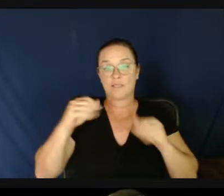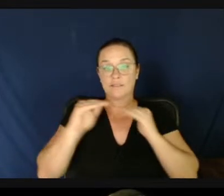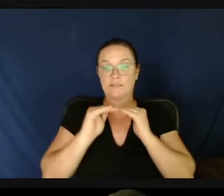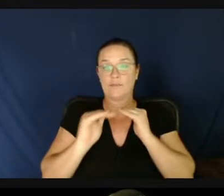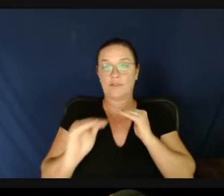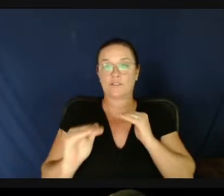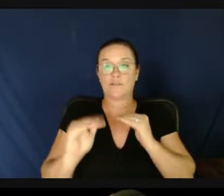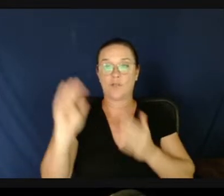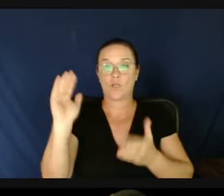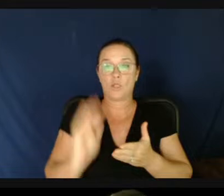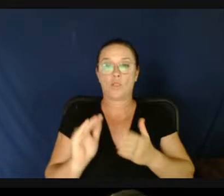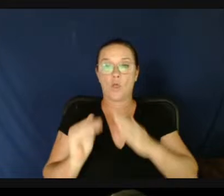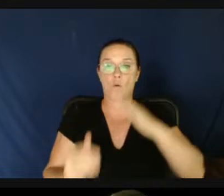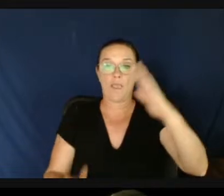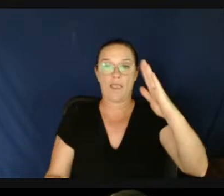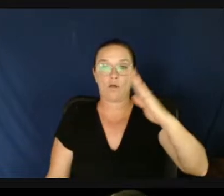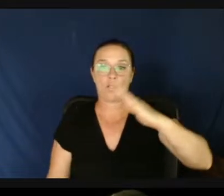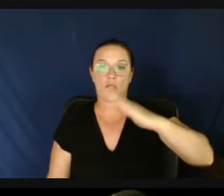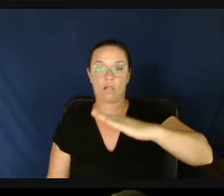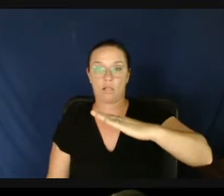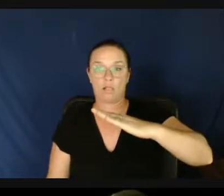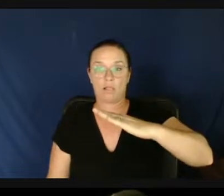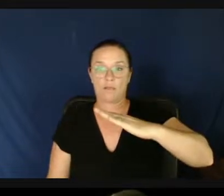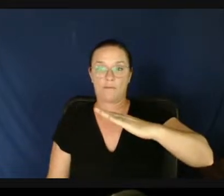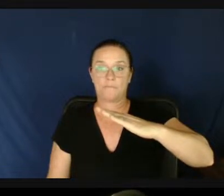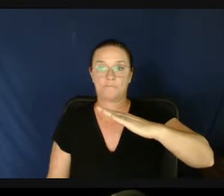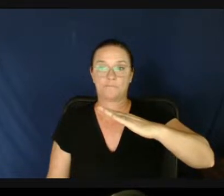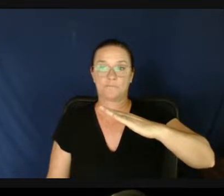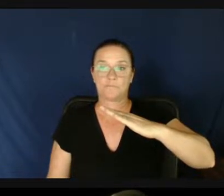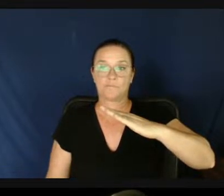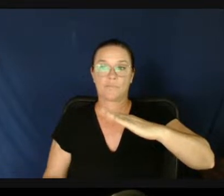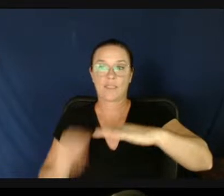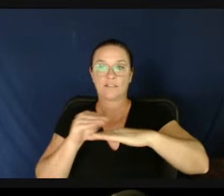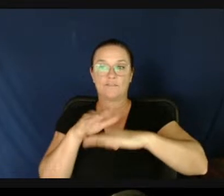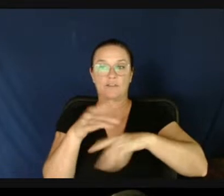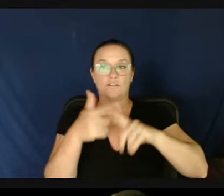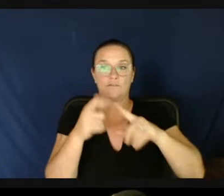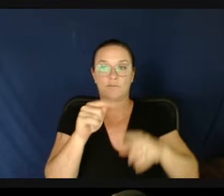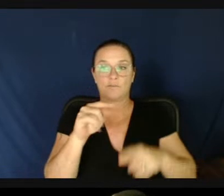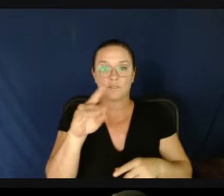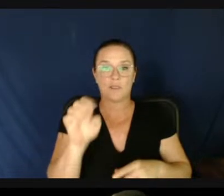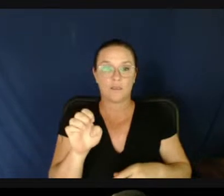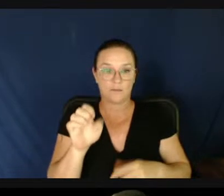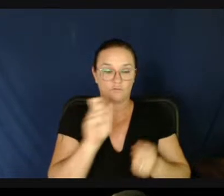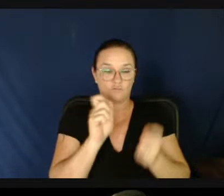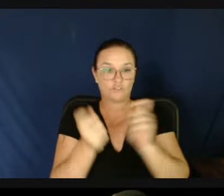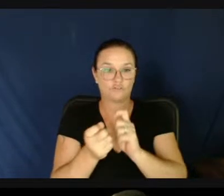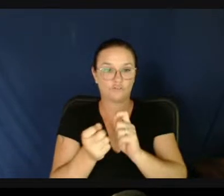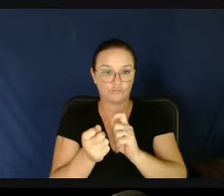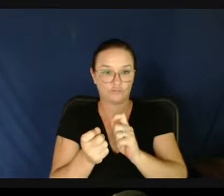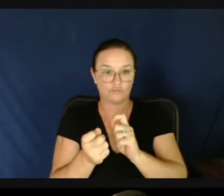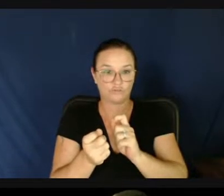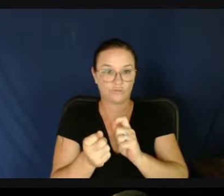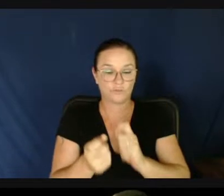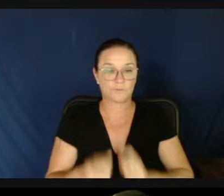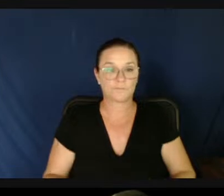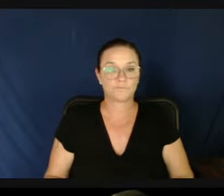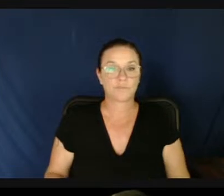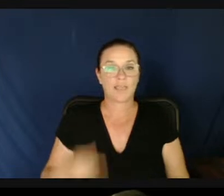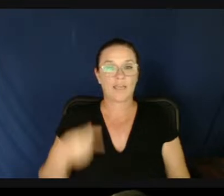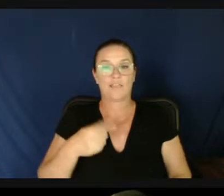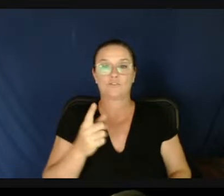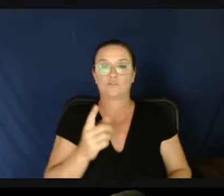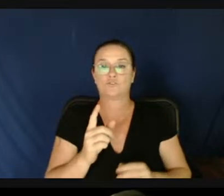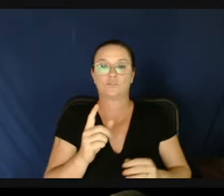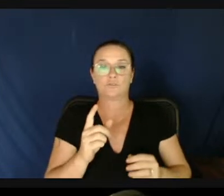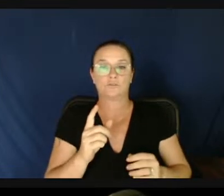dune formation above sea level. That's essentially affected by tide changes. So they note this is just one moment in